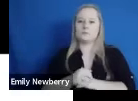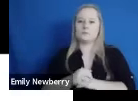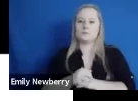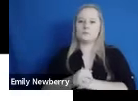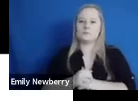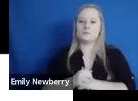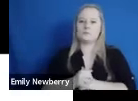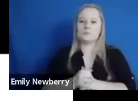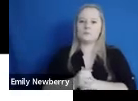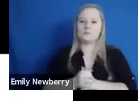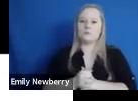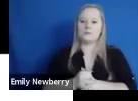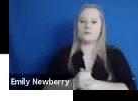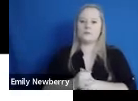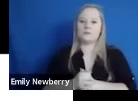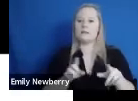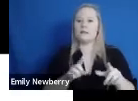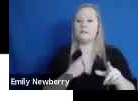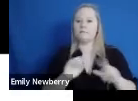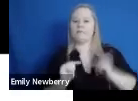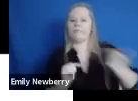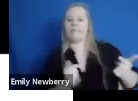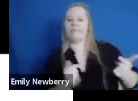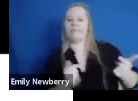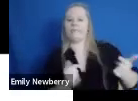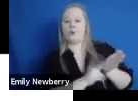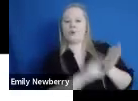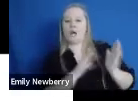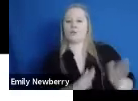Vince go over the contractors. Thank you.